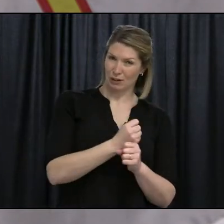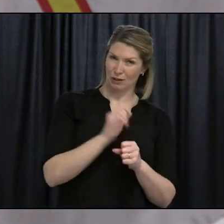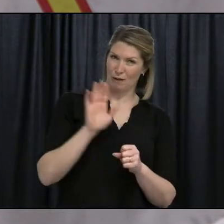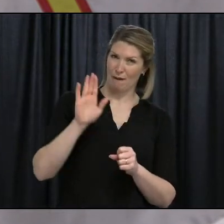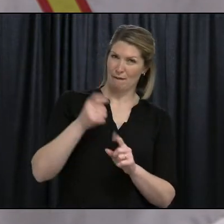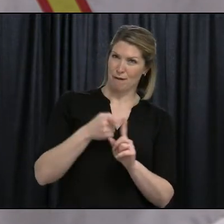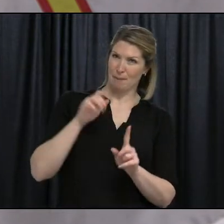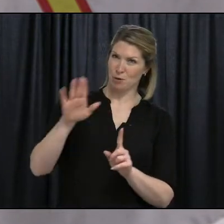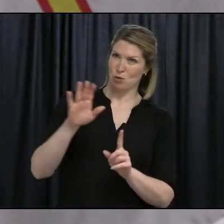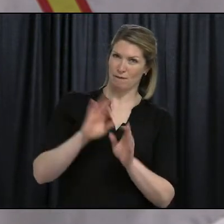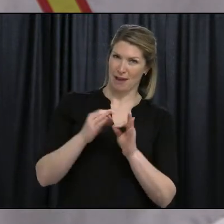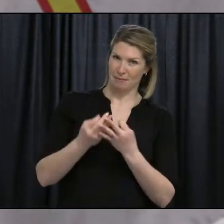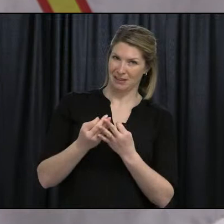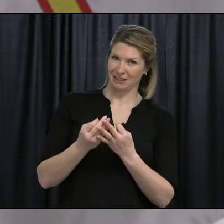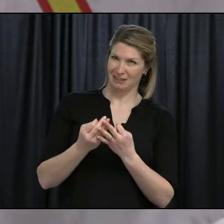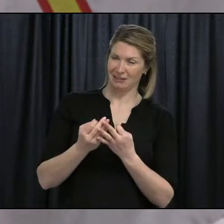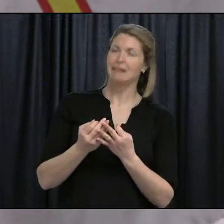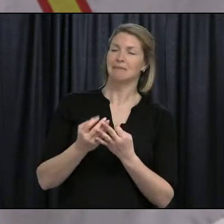of kindness and compassion here.